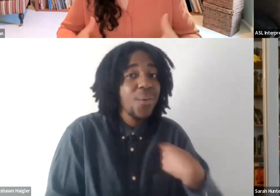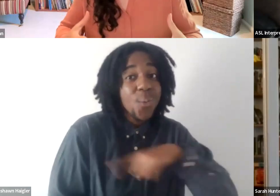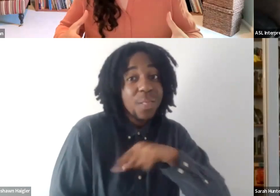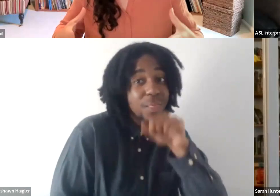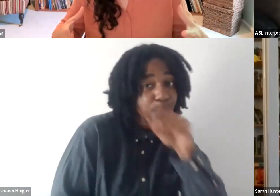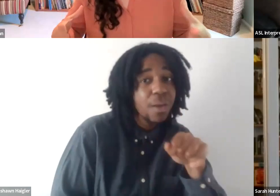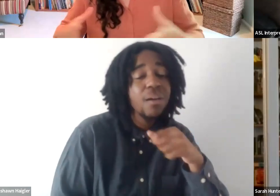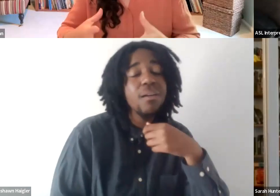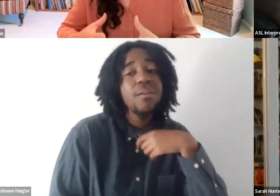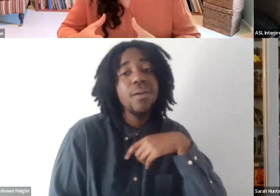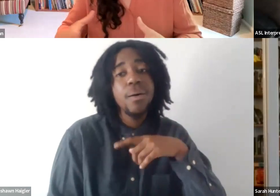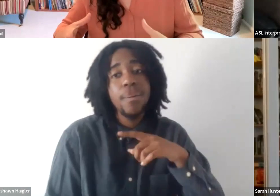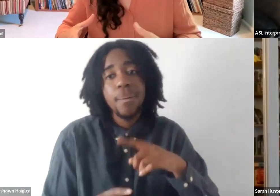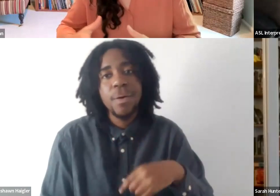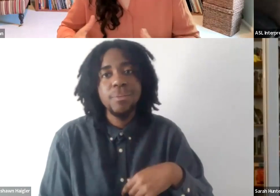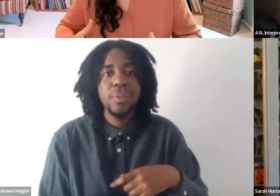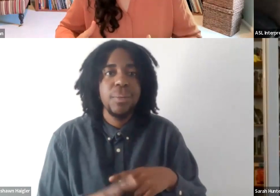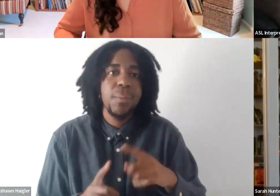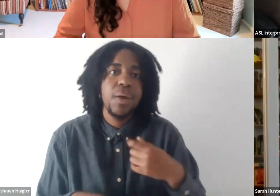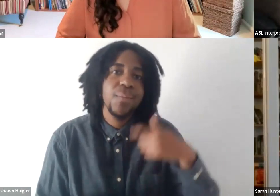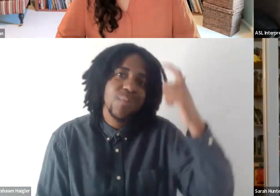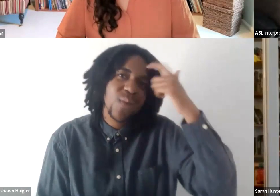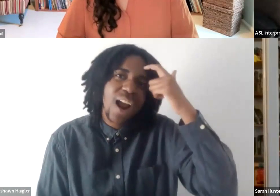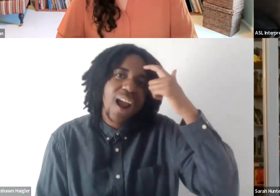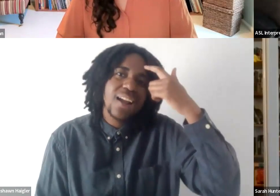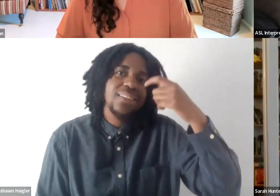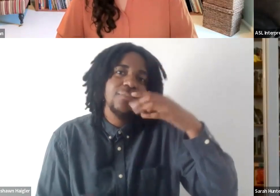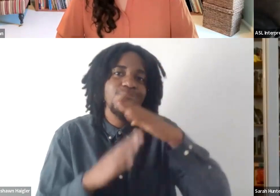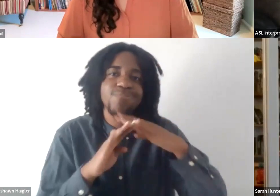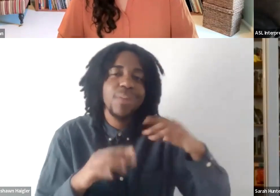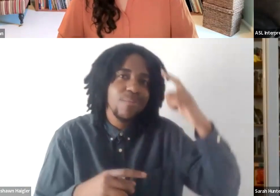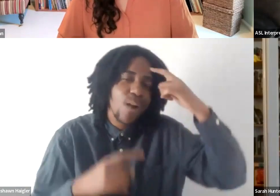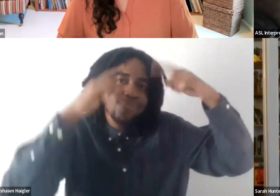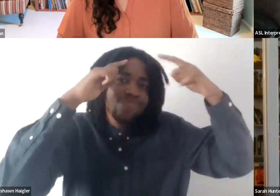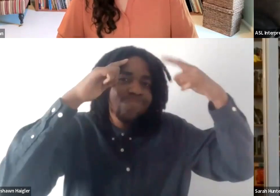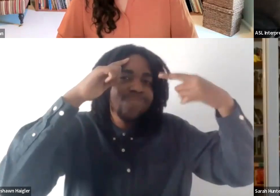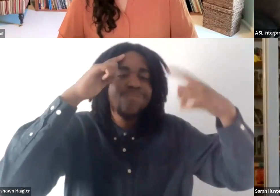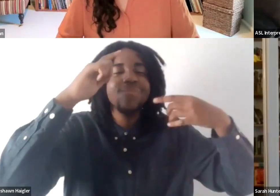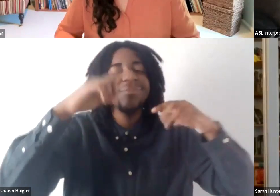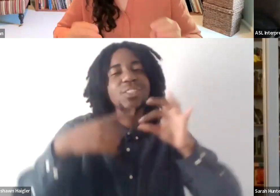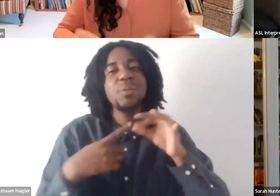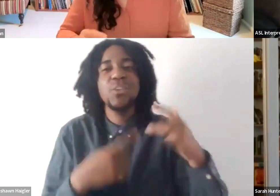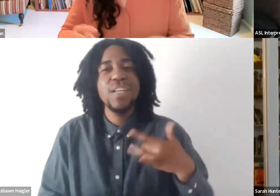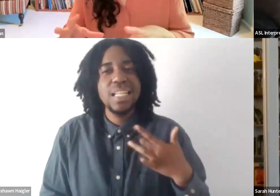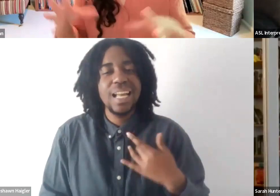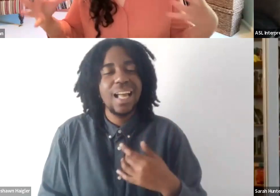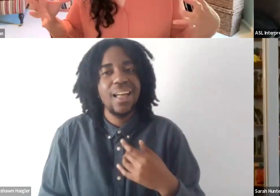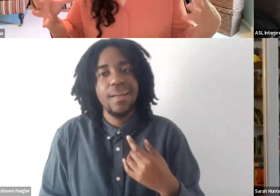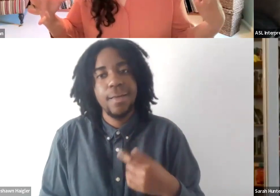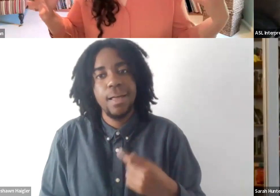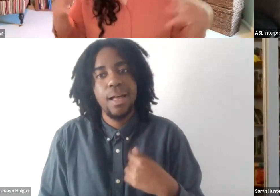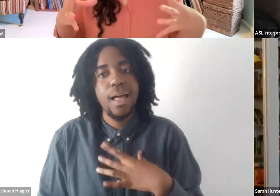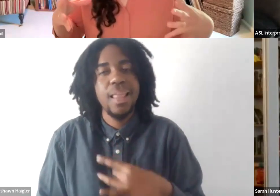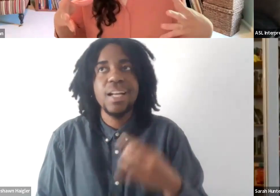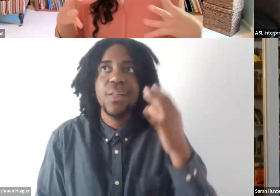from brains at work, you know, being stimulated. And it's such a special feeling. And I like to think of that, like our